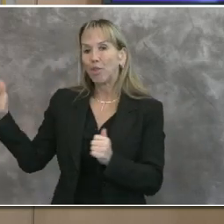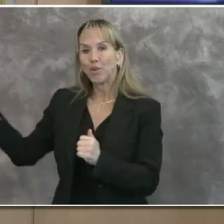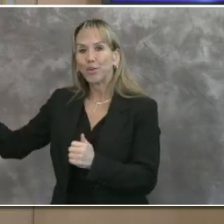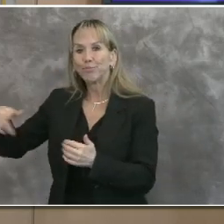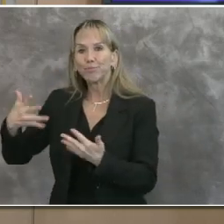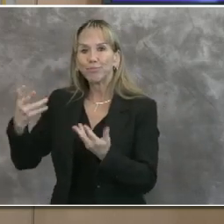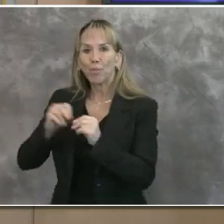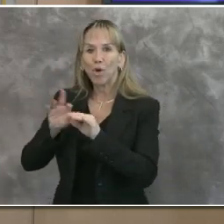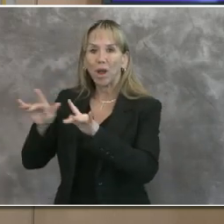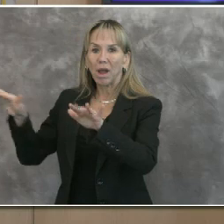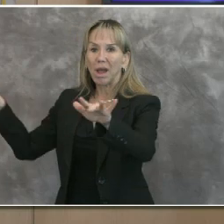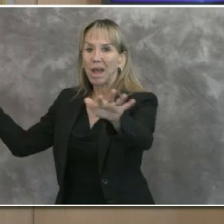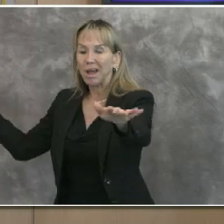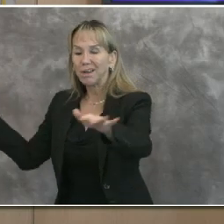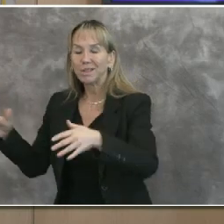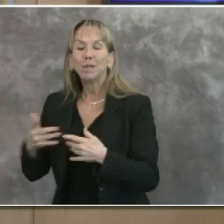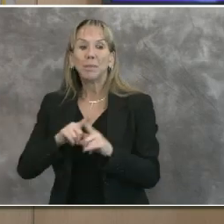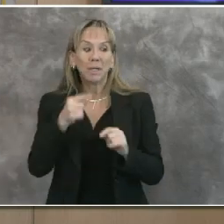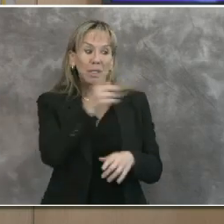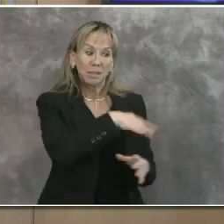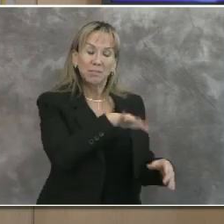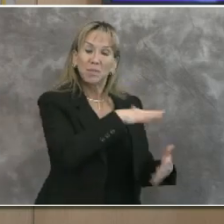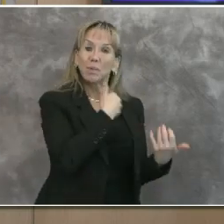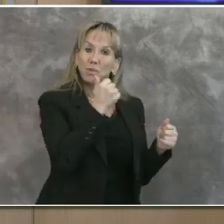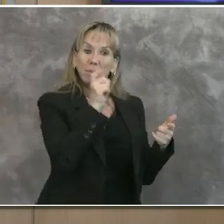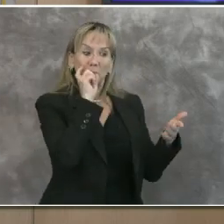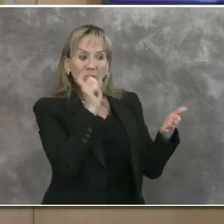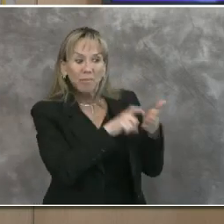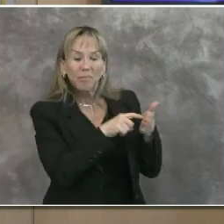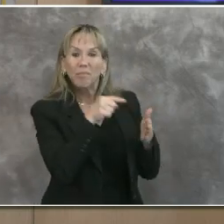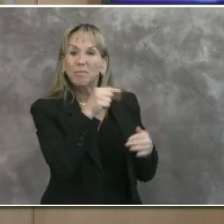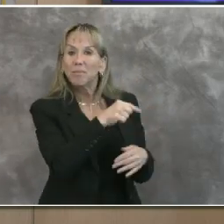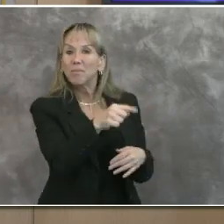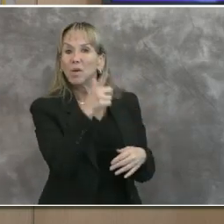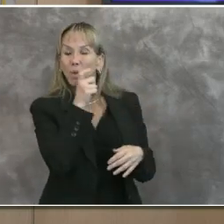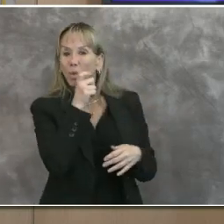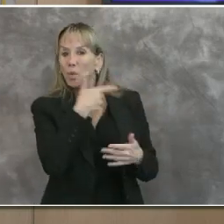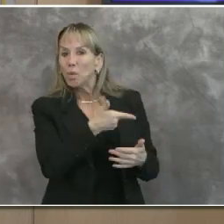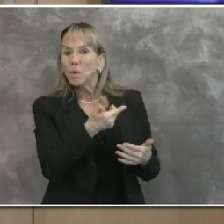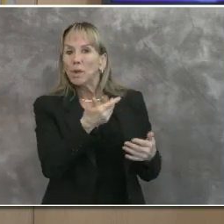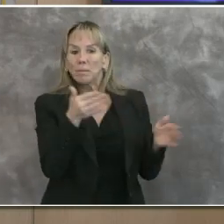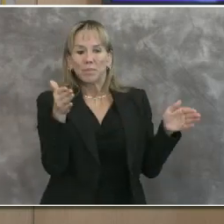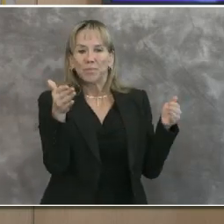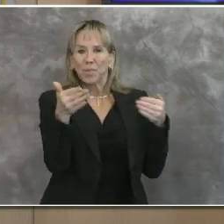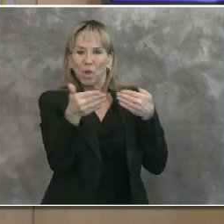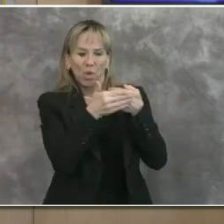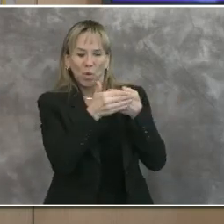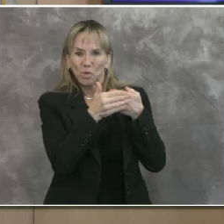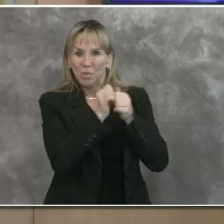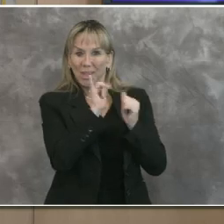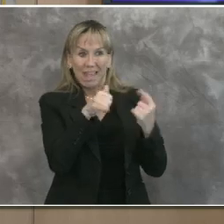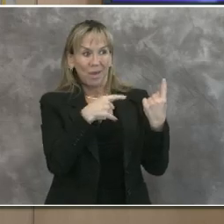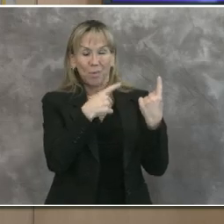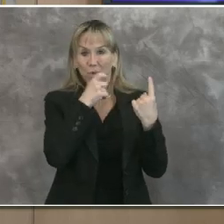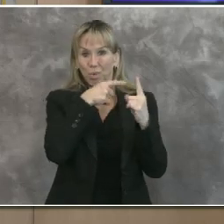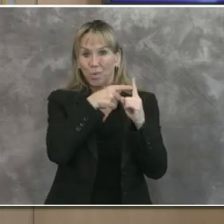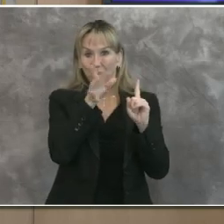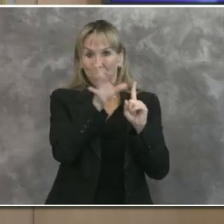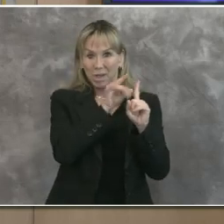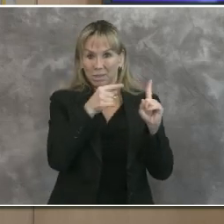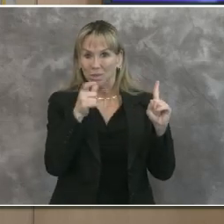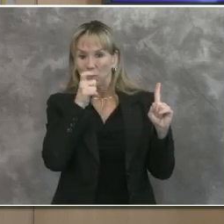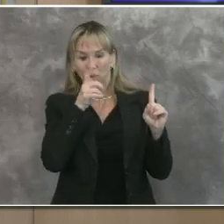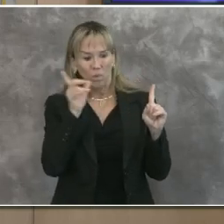We are working with the staff there to identify any individuals who may have had very close contact with this individual,